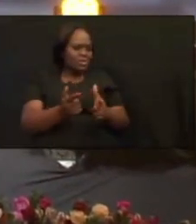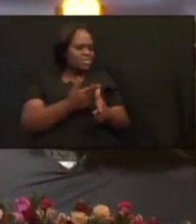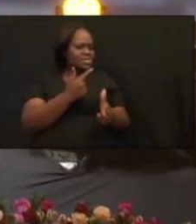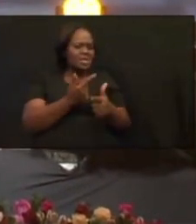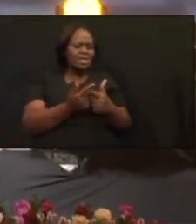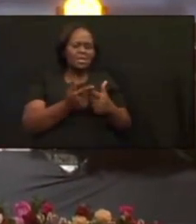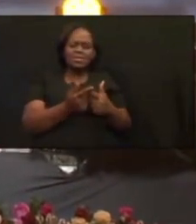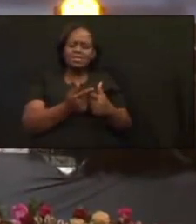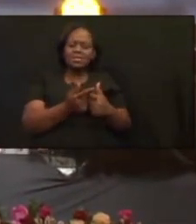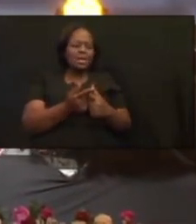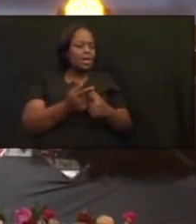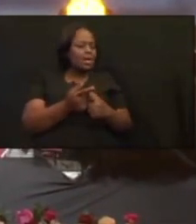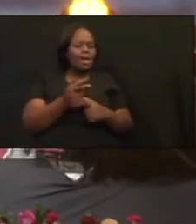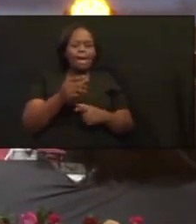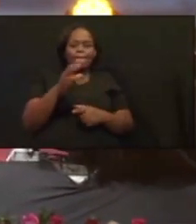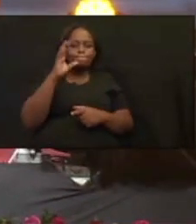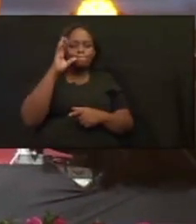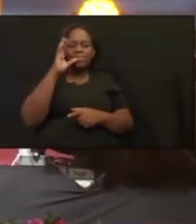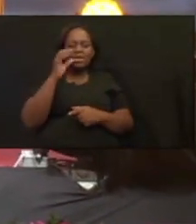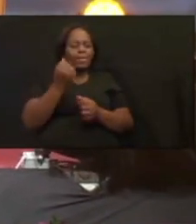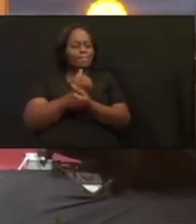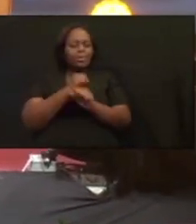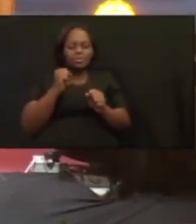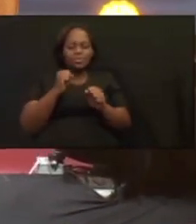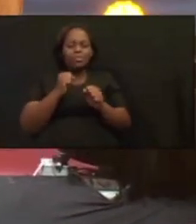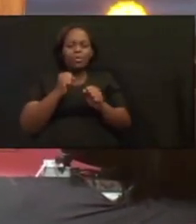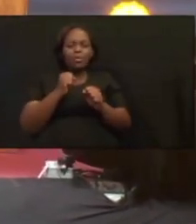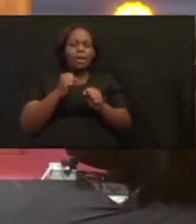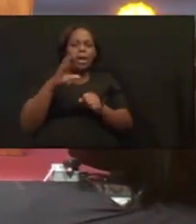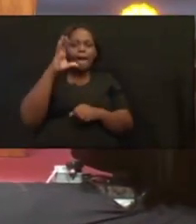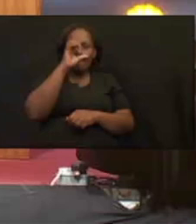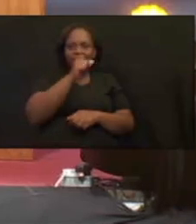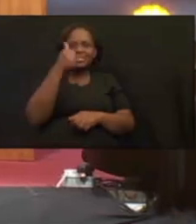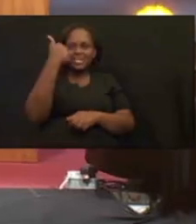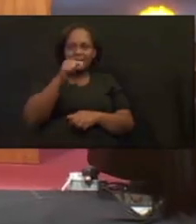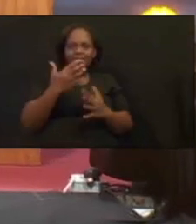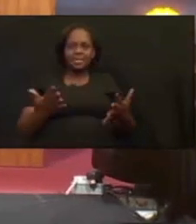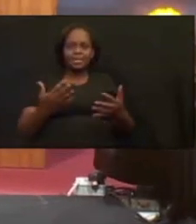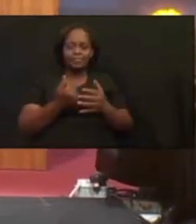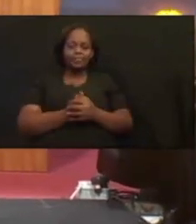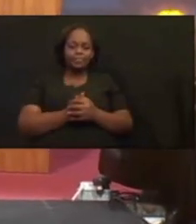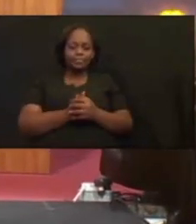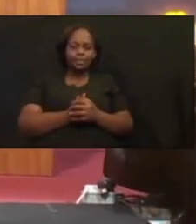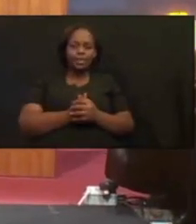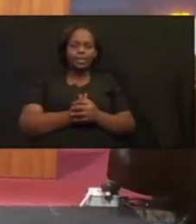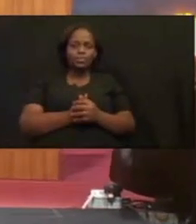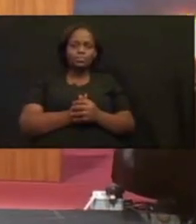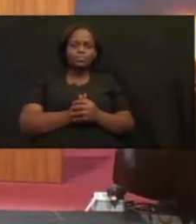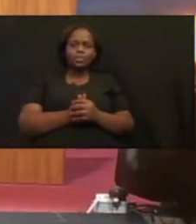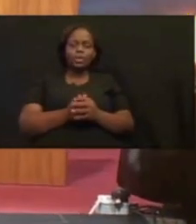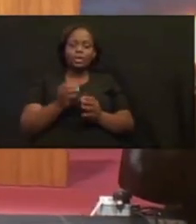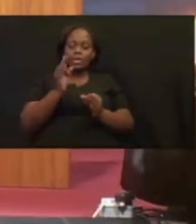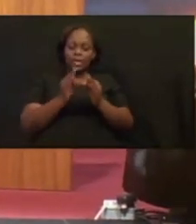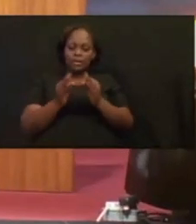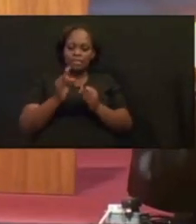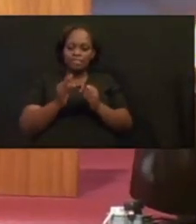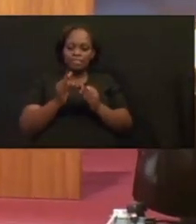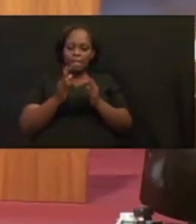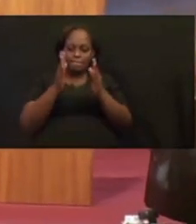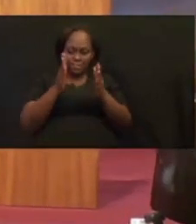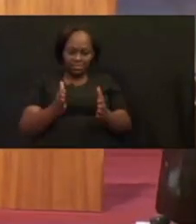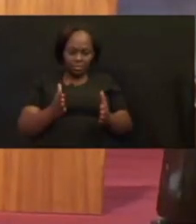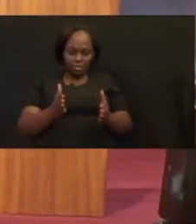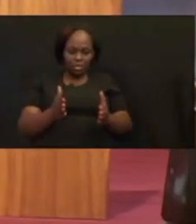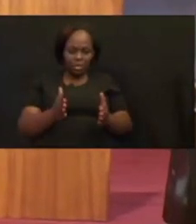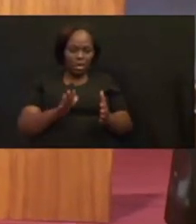man sent from God. When he now arrived Kenya, they called him Pastor Julian.